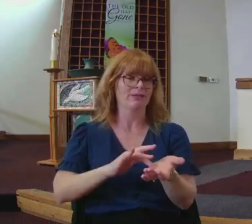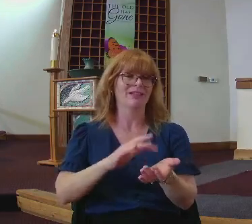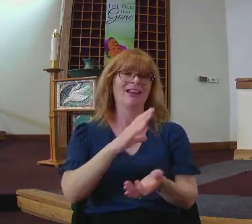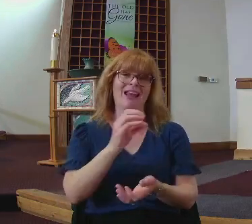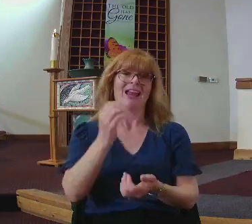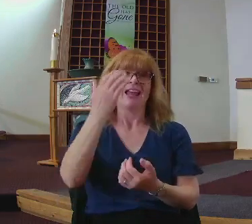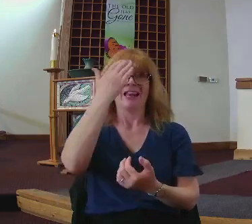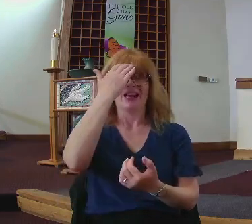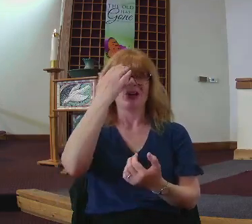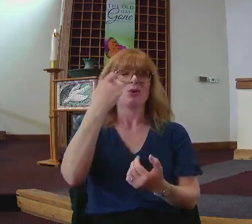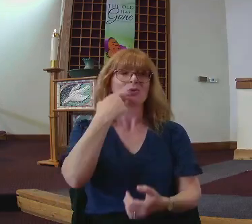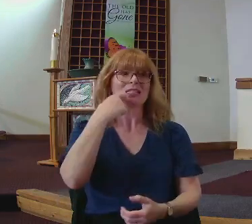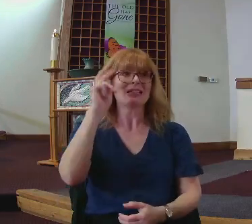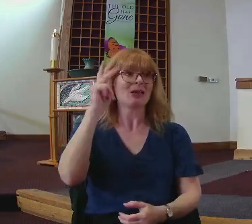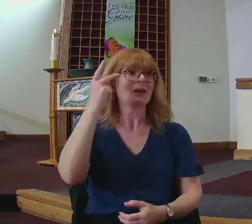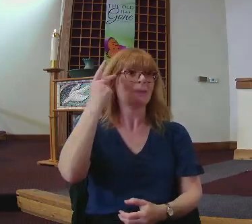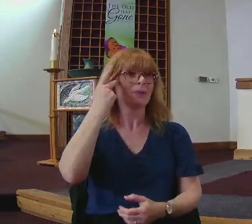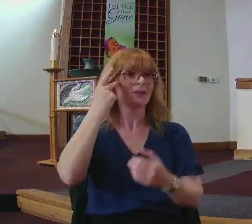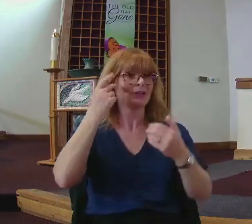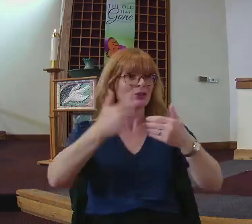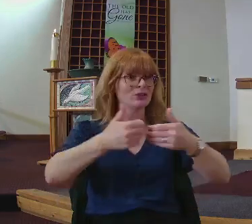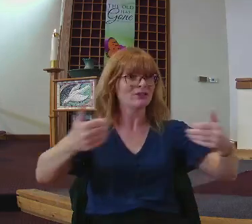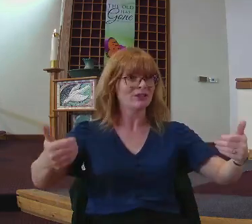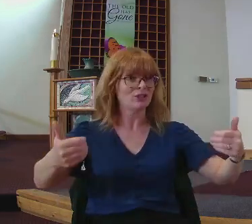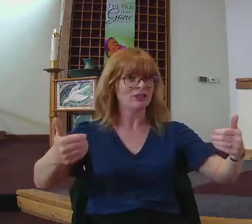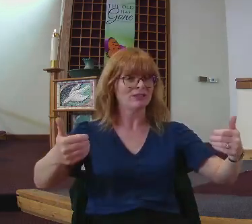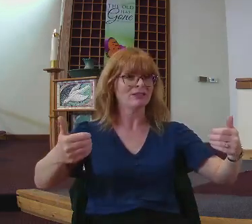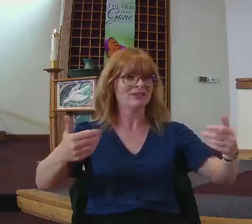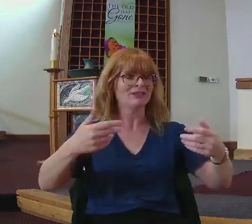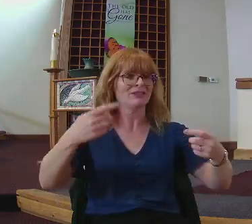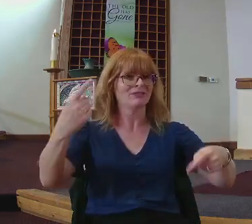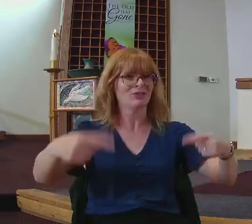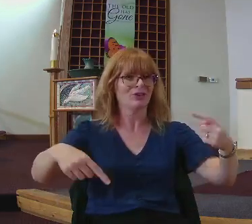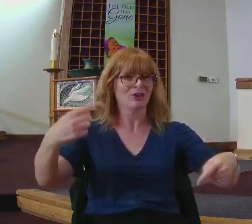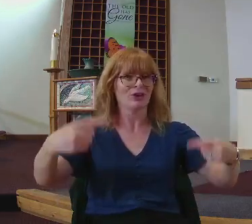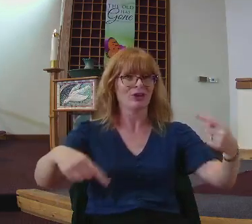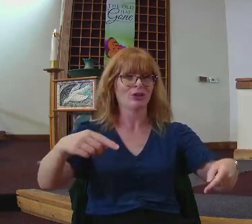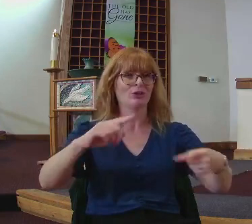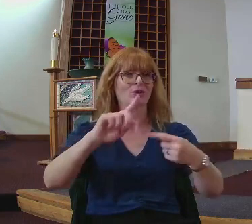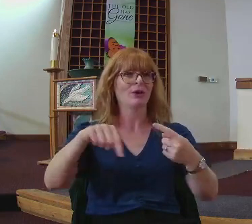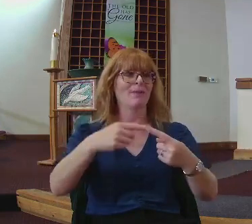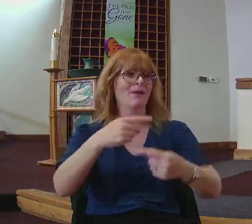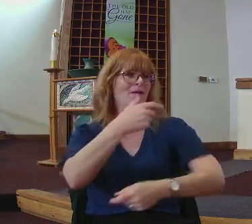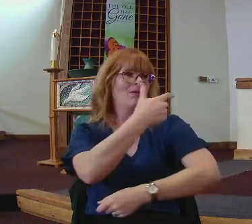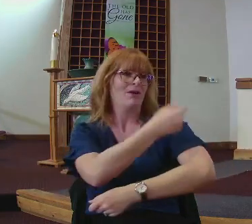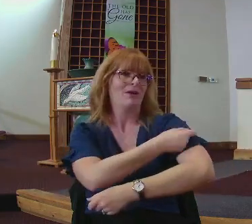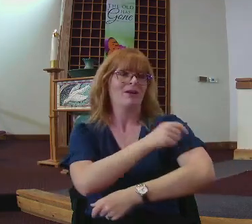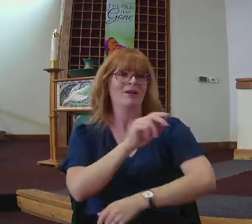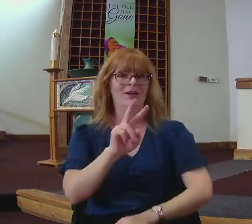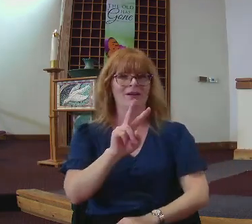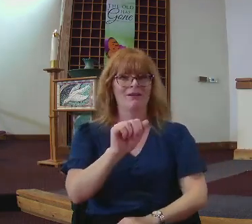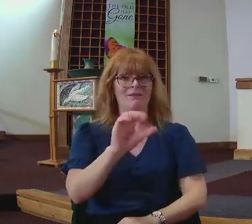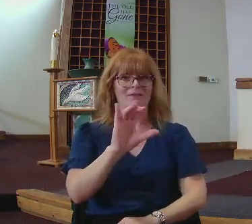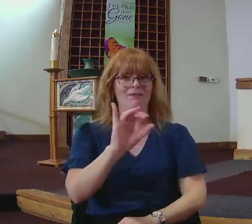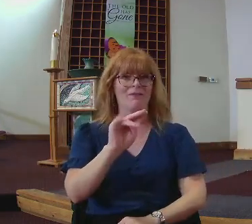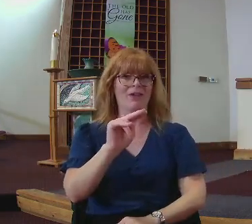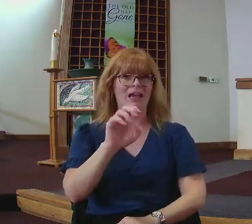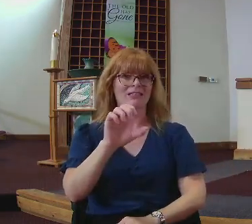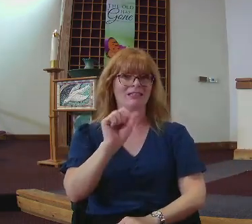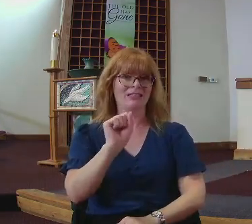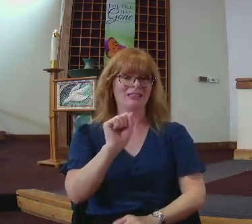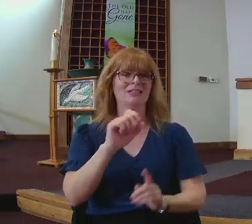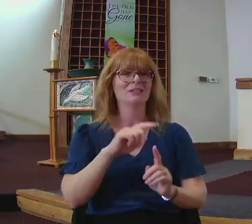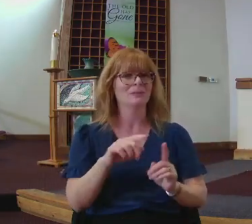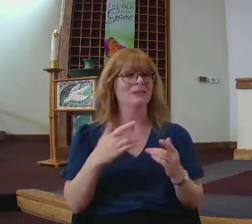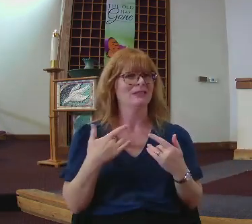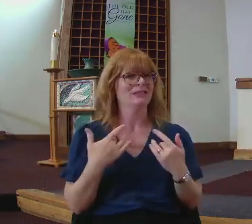have caused issues over vaccination. But for the most part, my friends, the Christian faith is supportive of